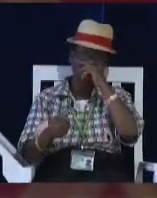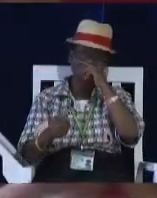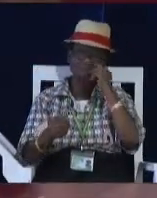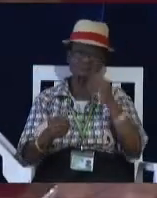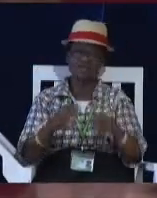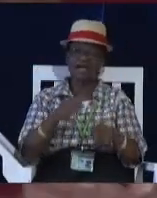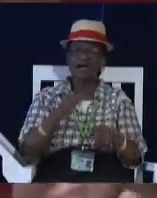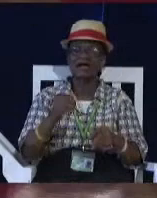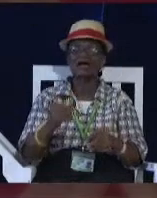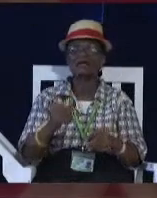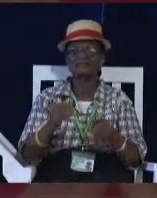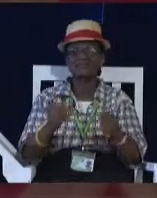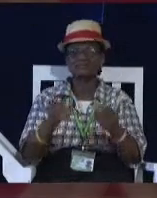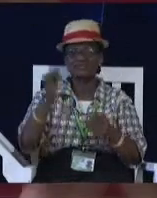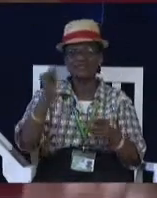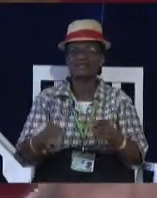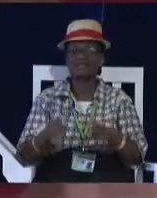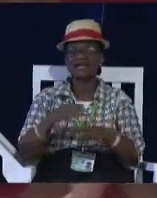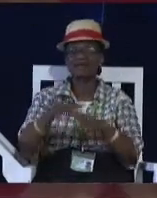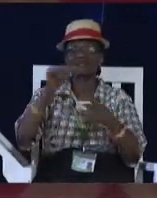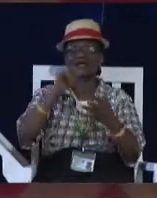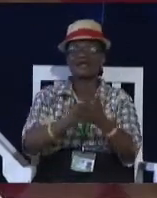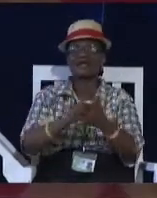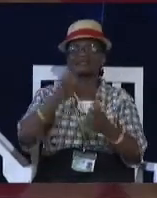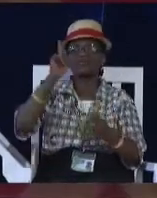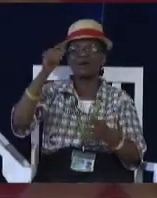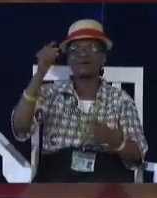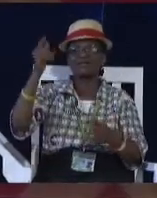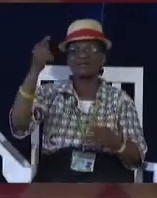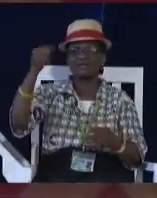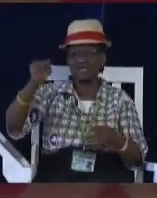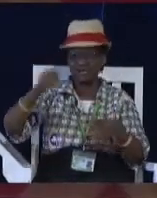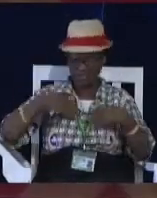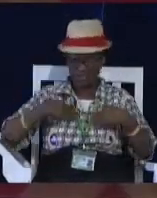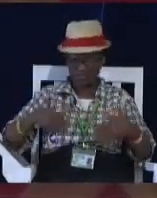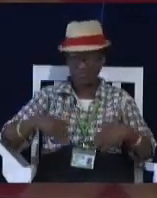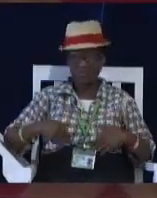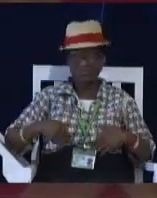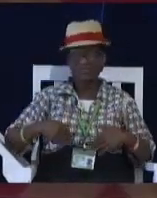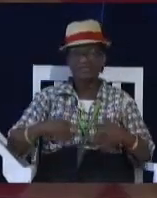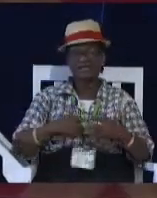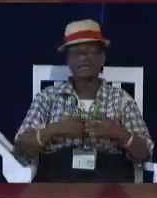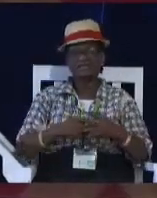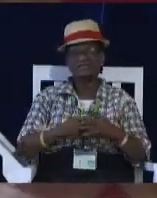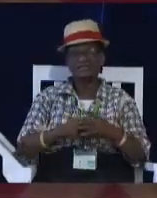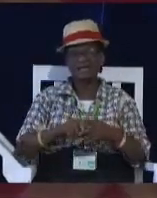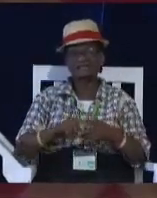And immediately after that one, the body began to malfunction.